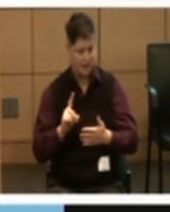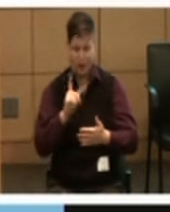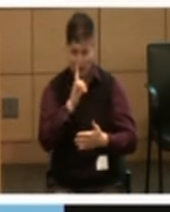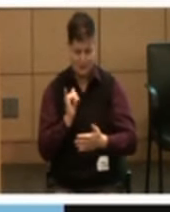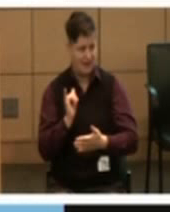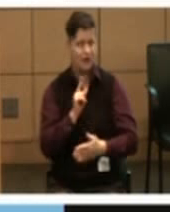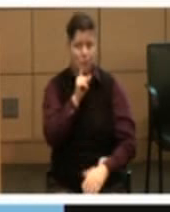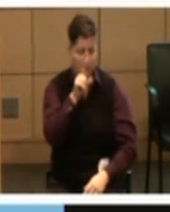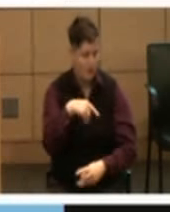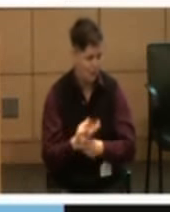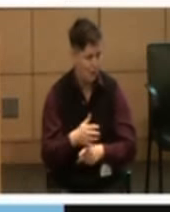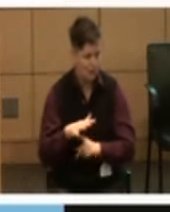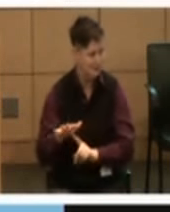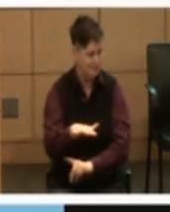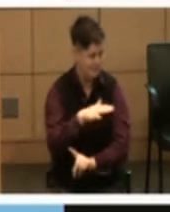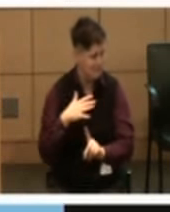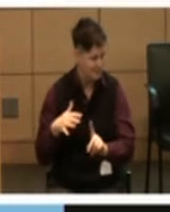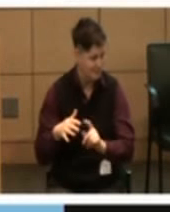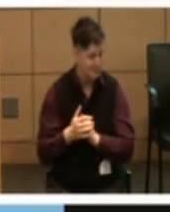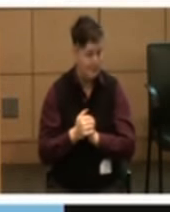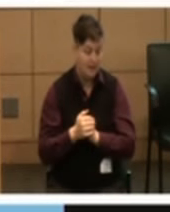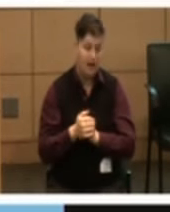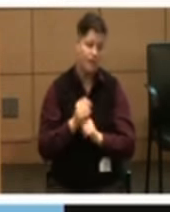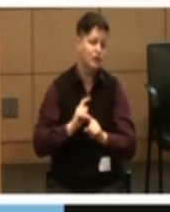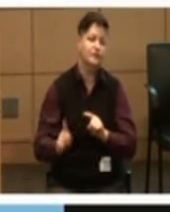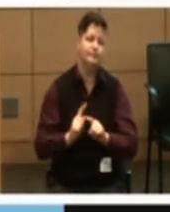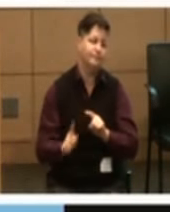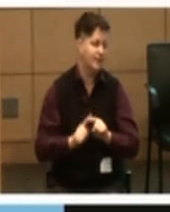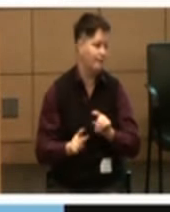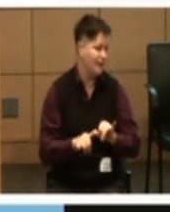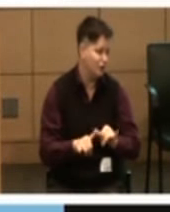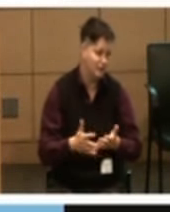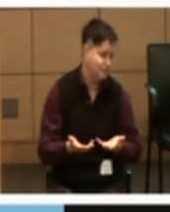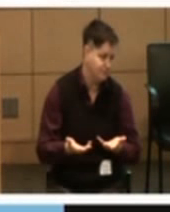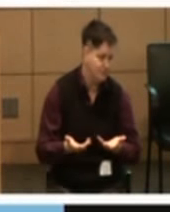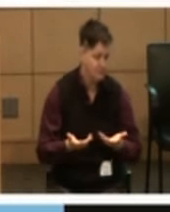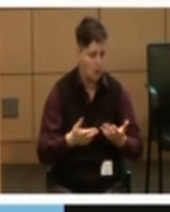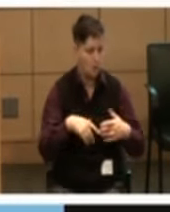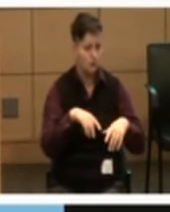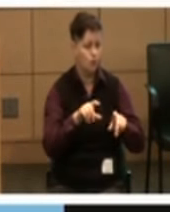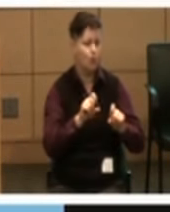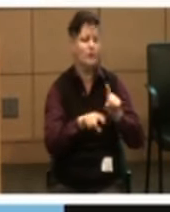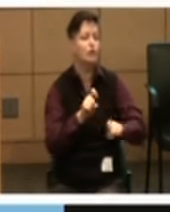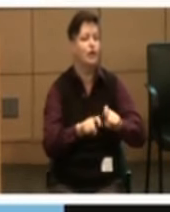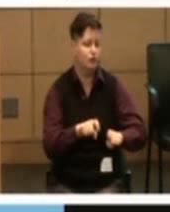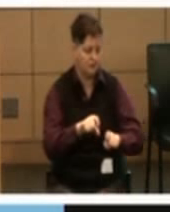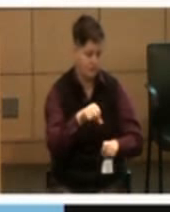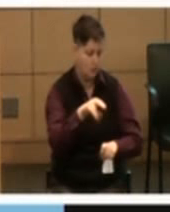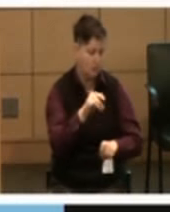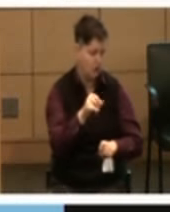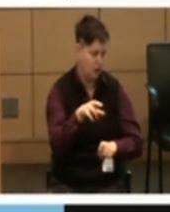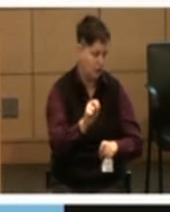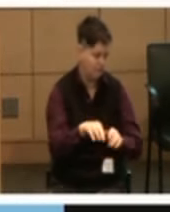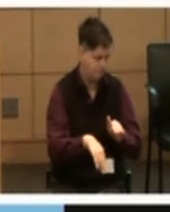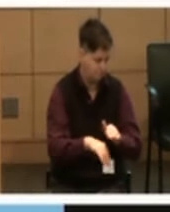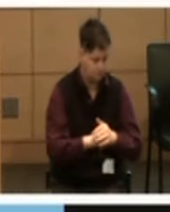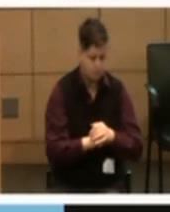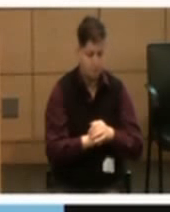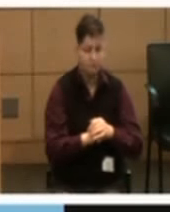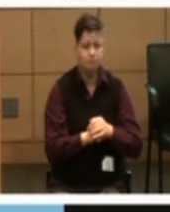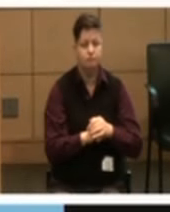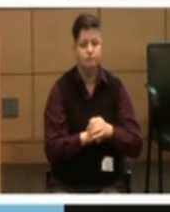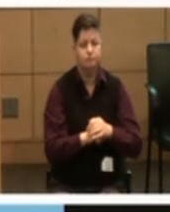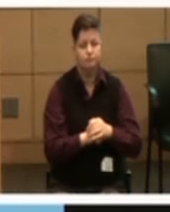world, and there's a lot of different types of measures that are out there. So they just might give us a little bit more information about how the child is doing.